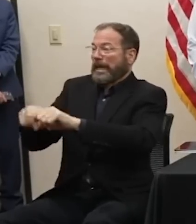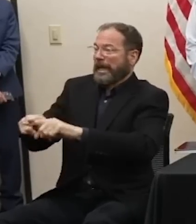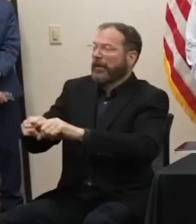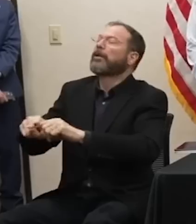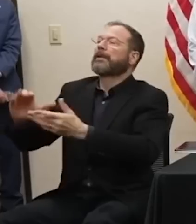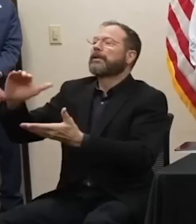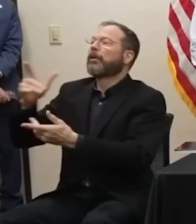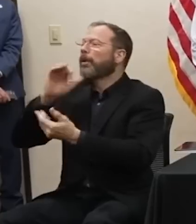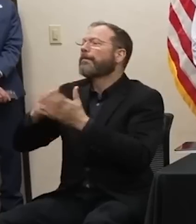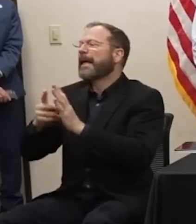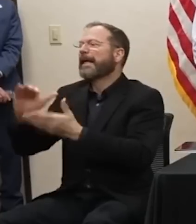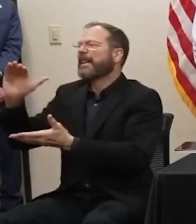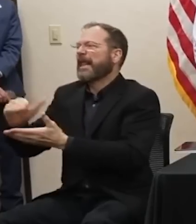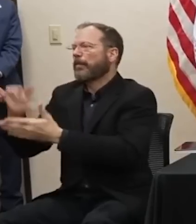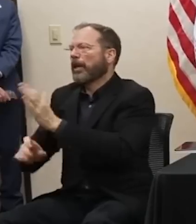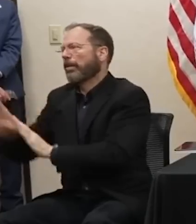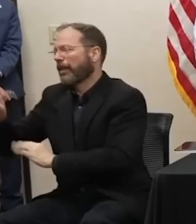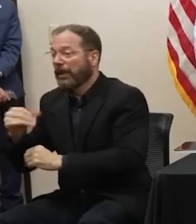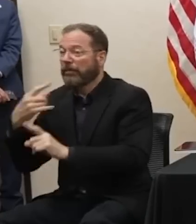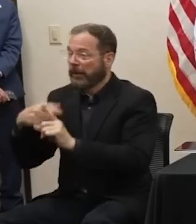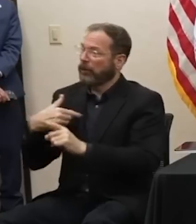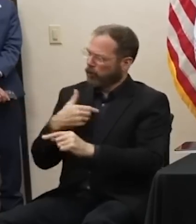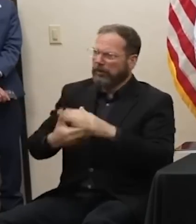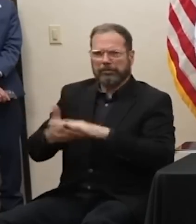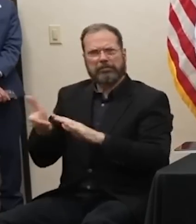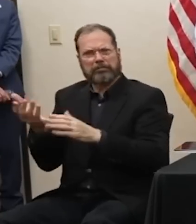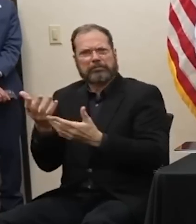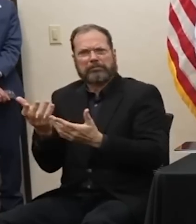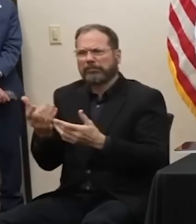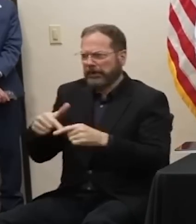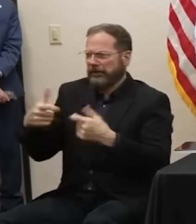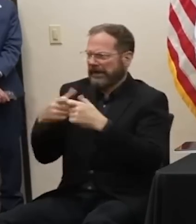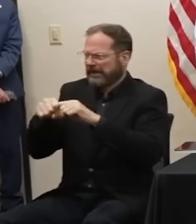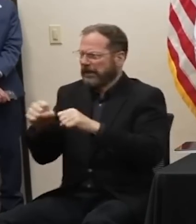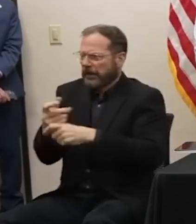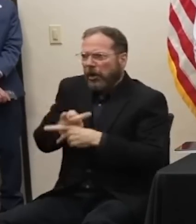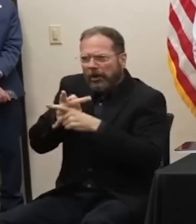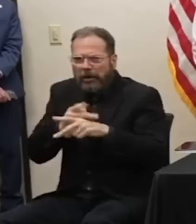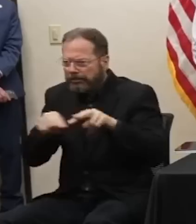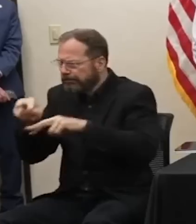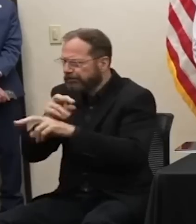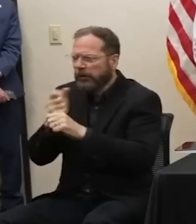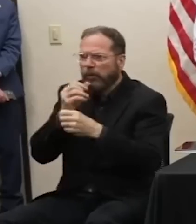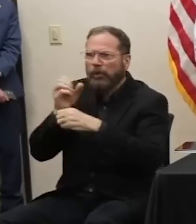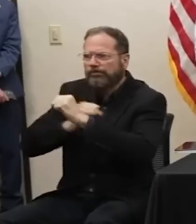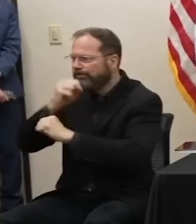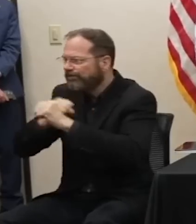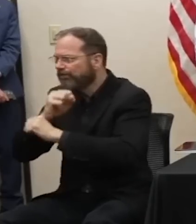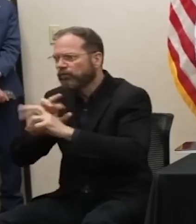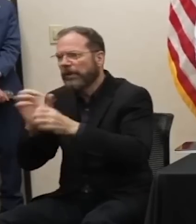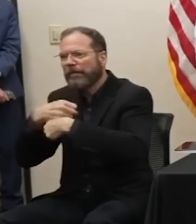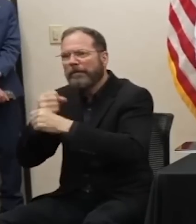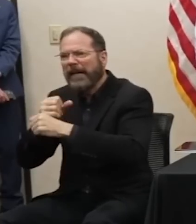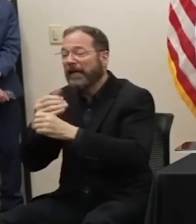making the grid more reliable, it reduces prices. And finally, we're operating the grid with an abundance of caution